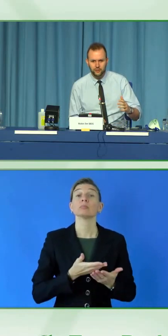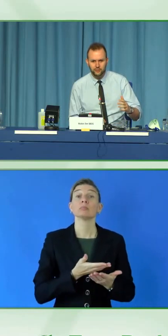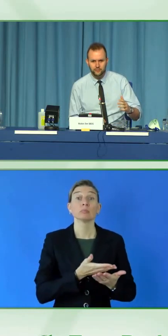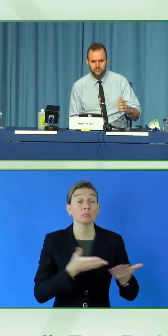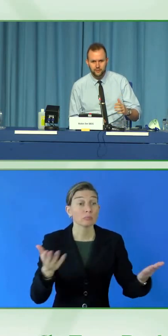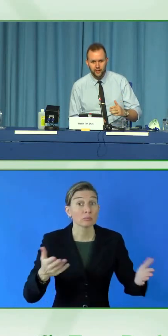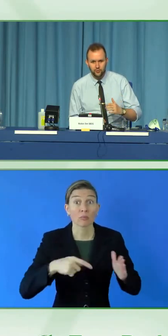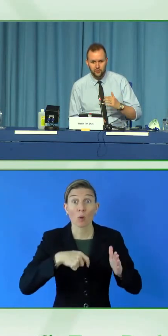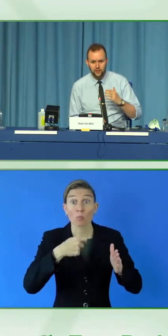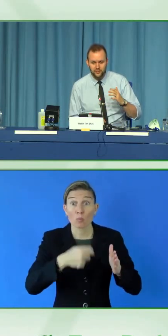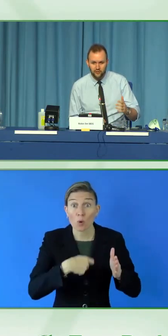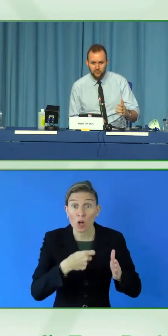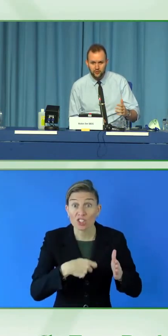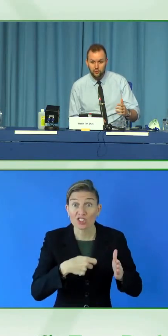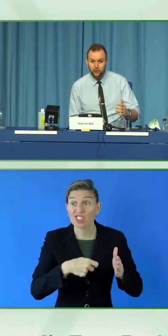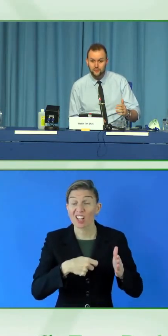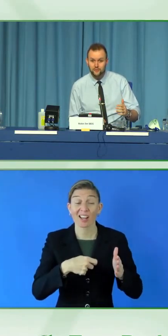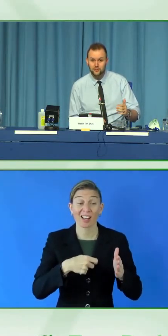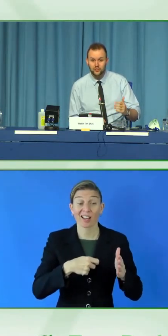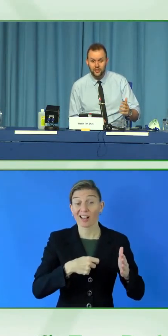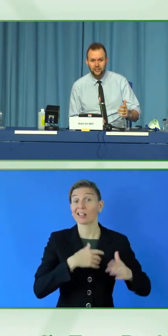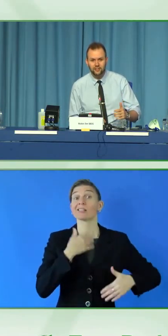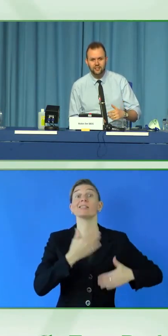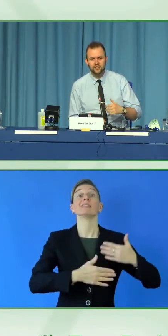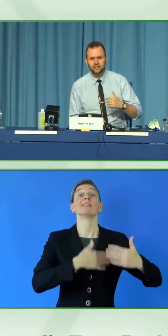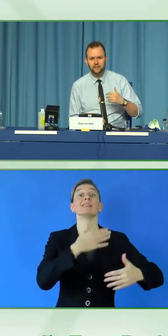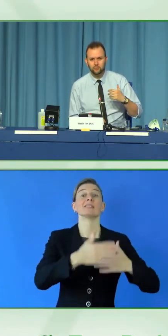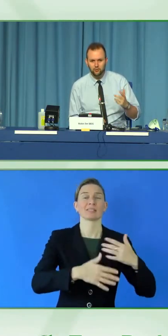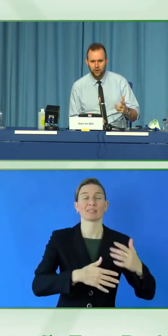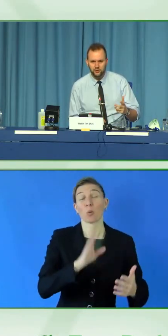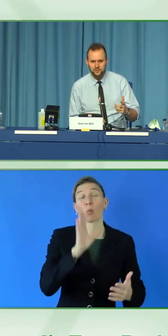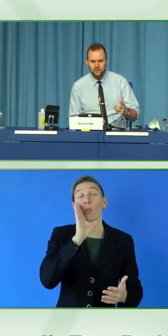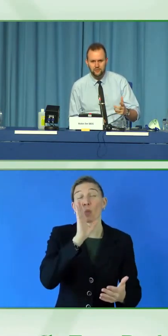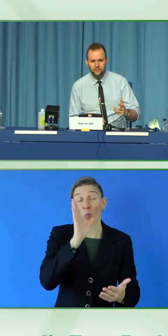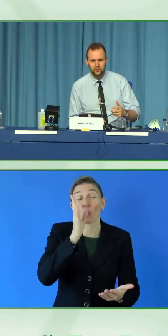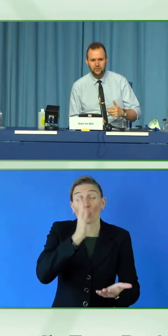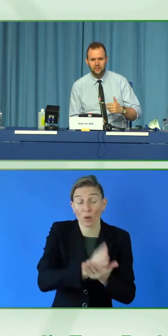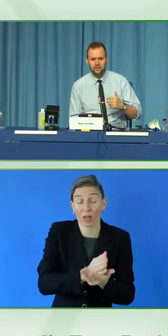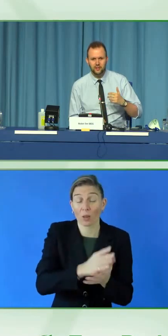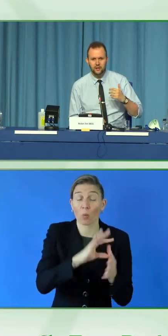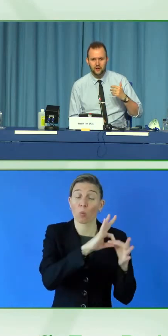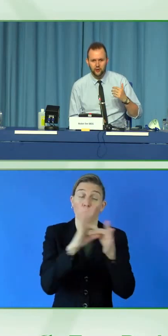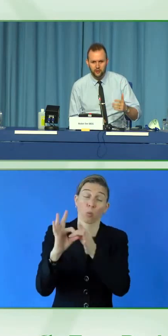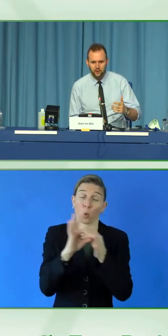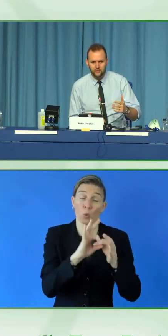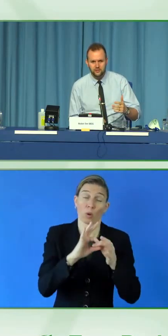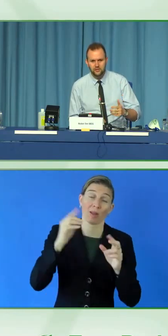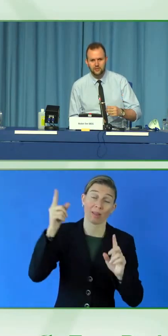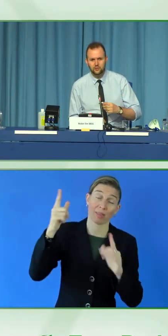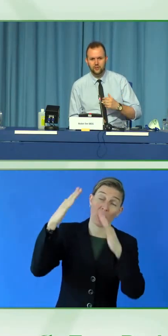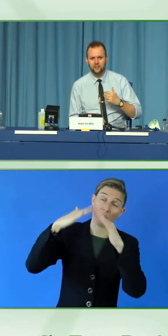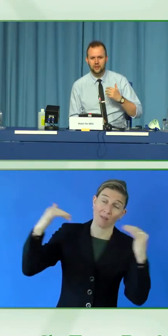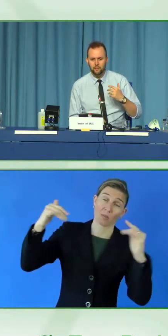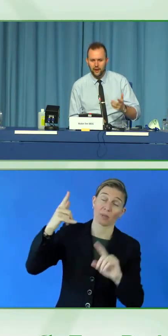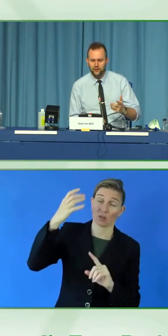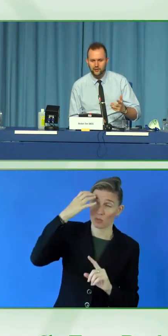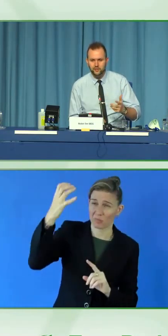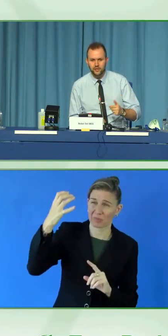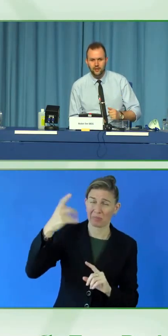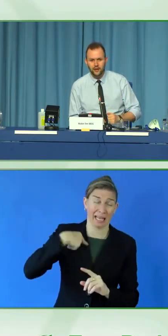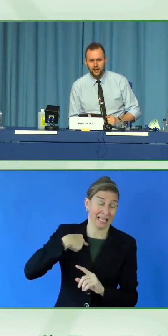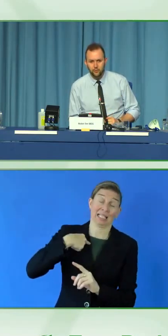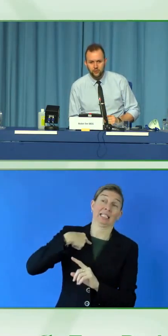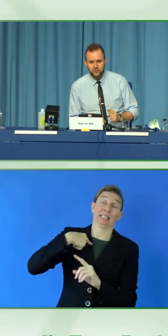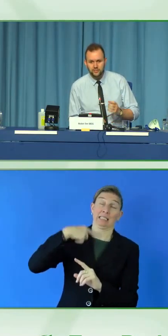with government. And when we hear government, we often think bureaucracy, we think hurdles, we think